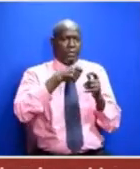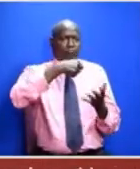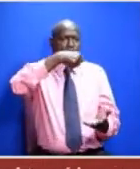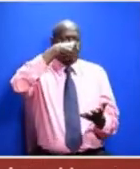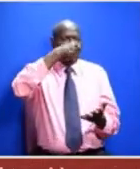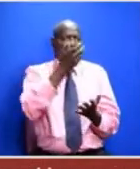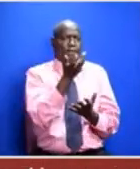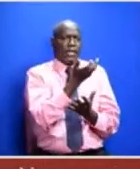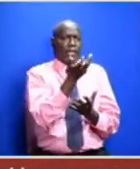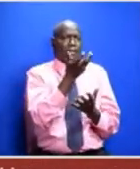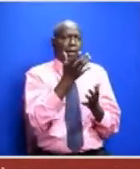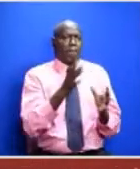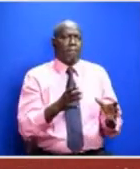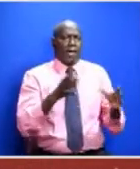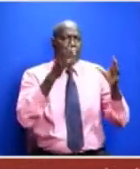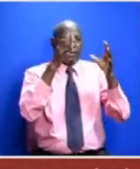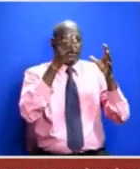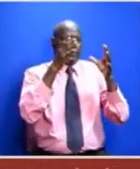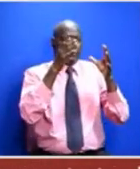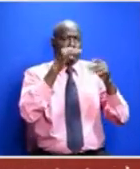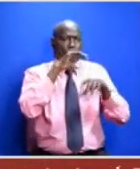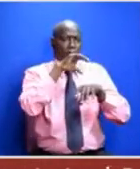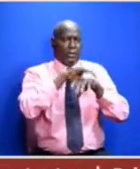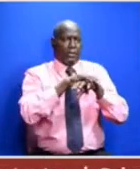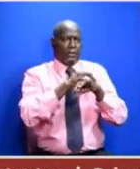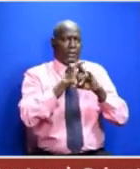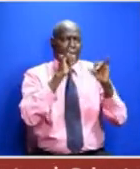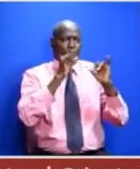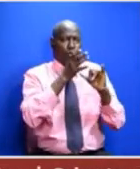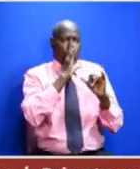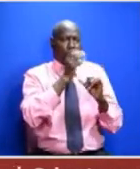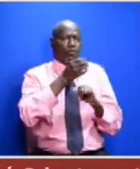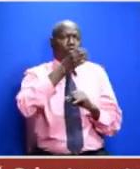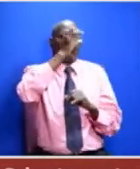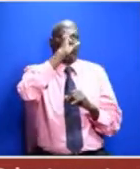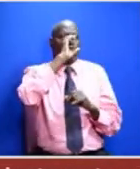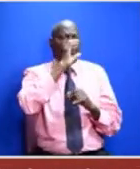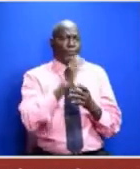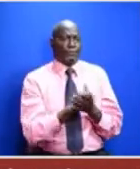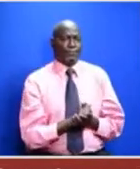order for Kenyans to get clean water for drinking.